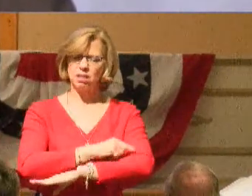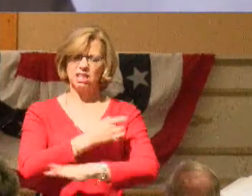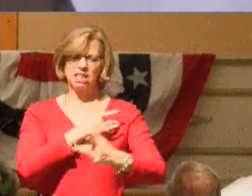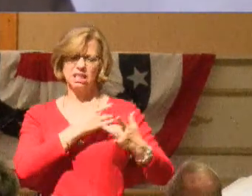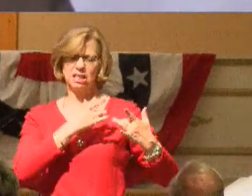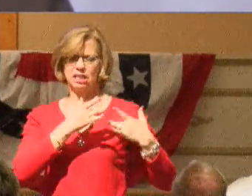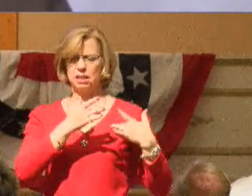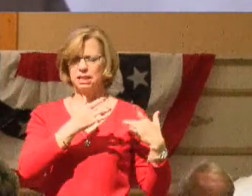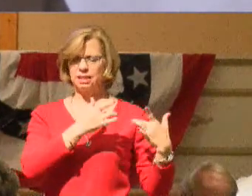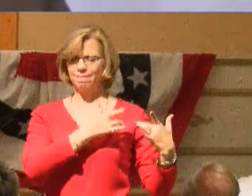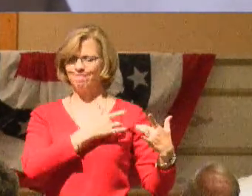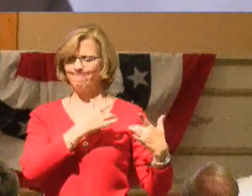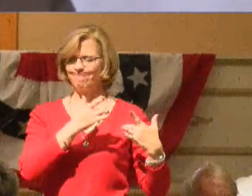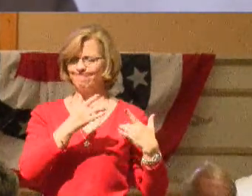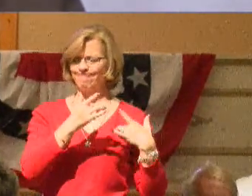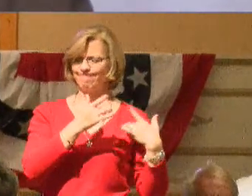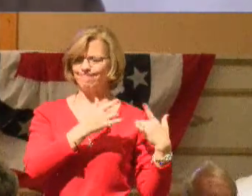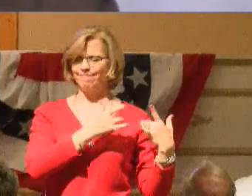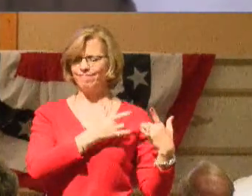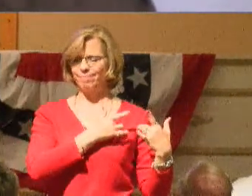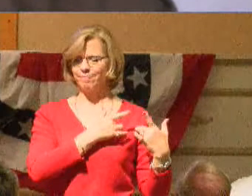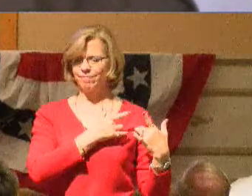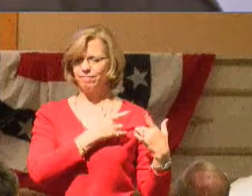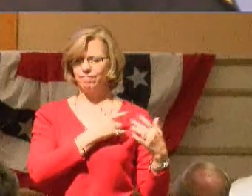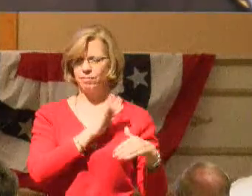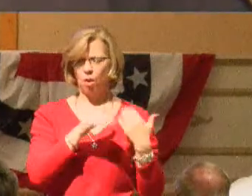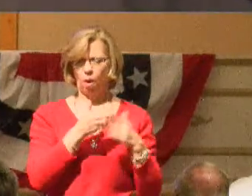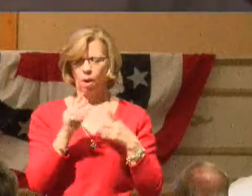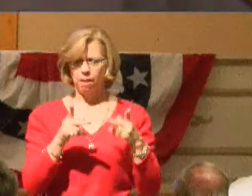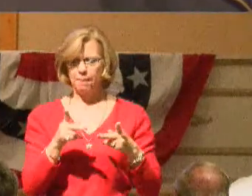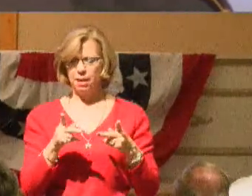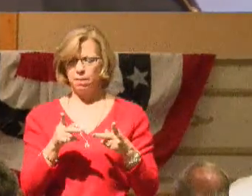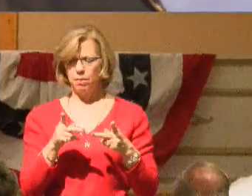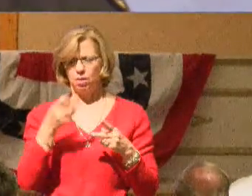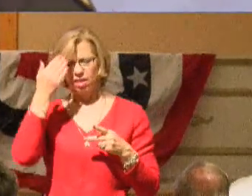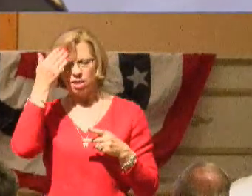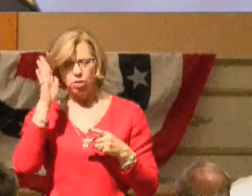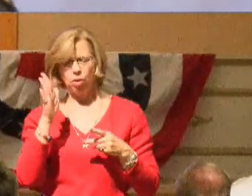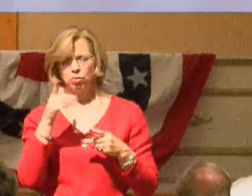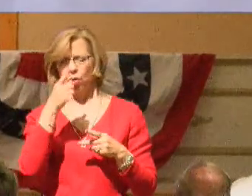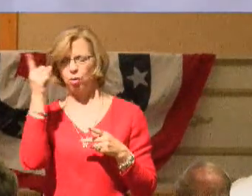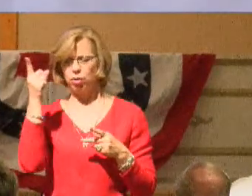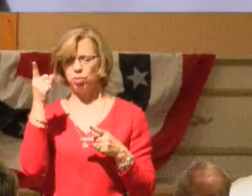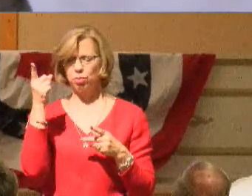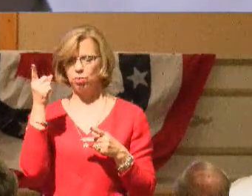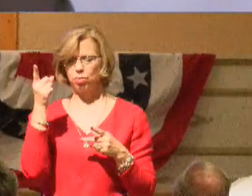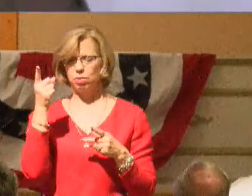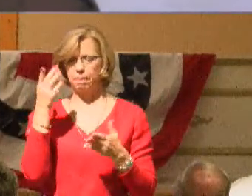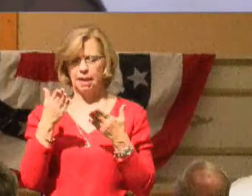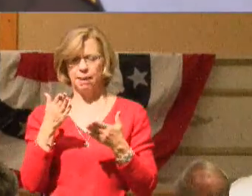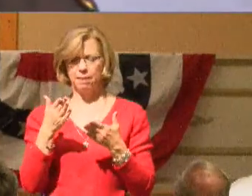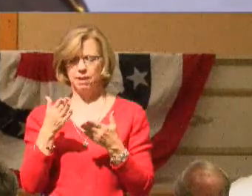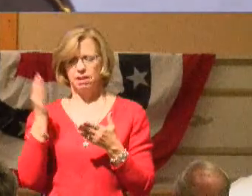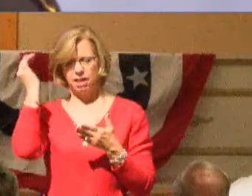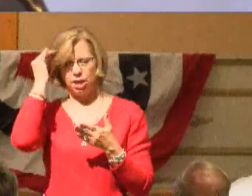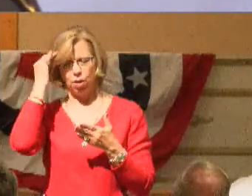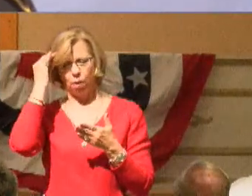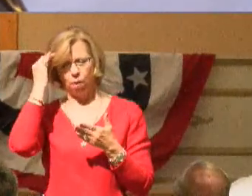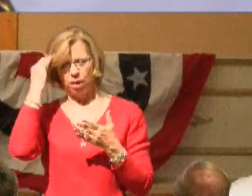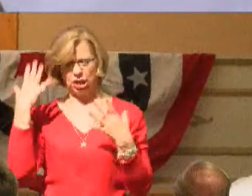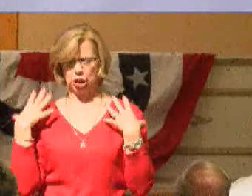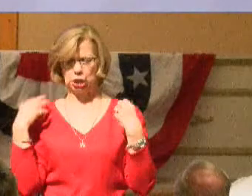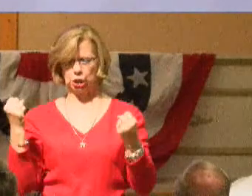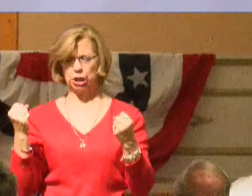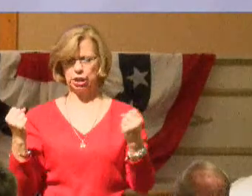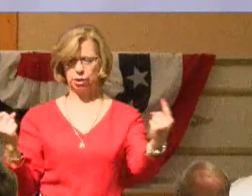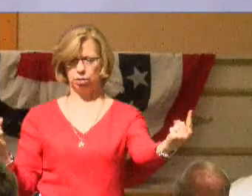hearts. With everyone that's acknowledged this morning, they do not know you. Perhaps they would, Lord, have the courage to come down